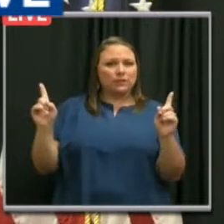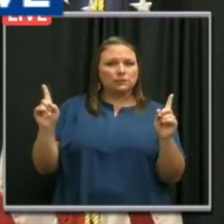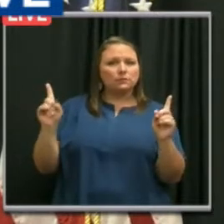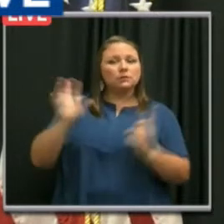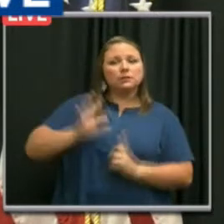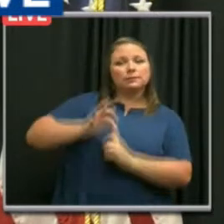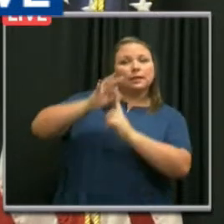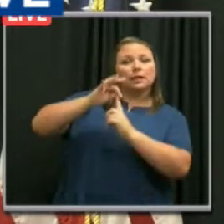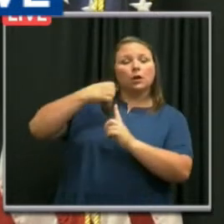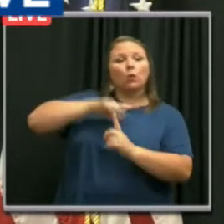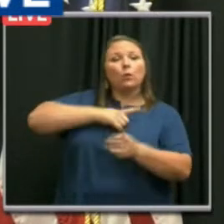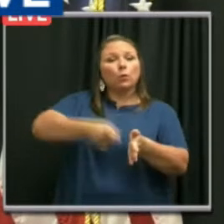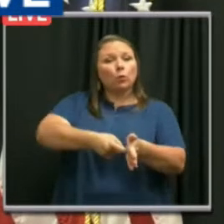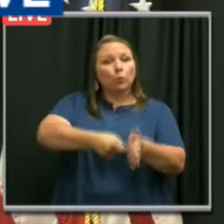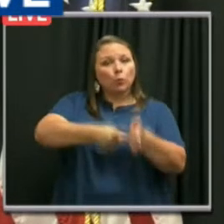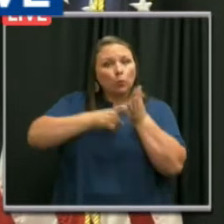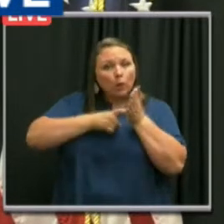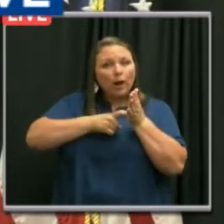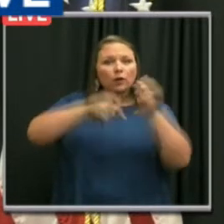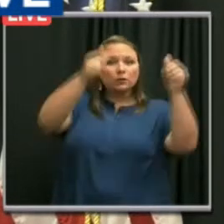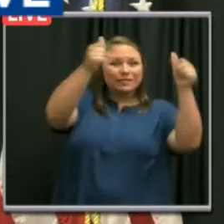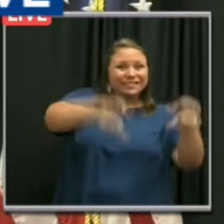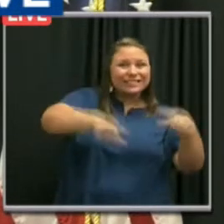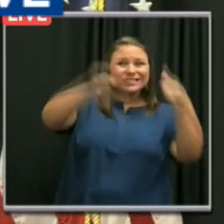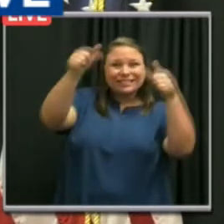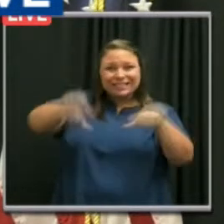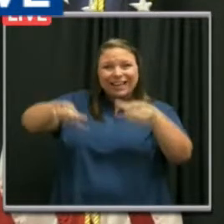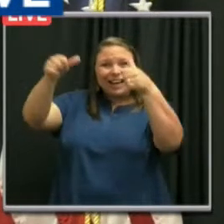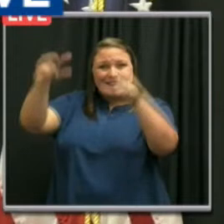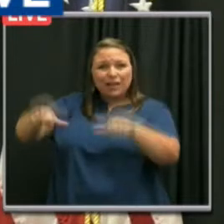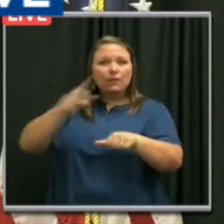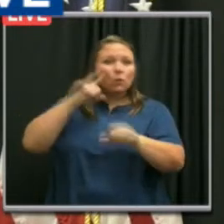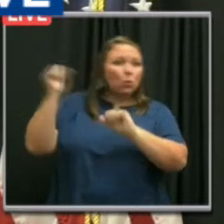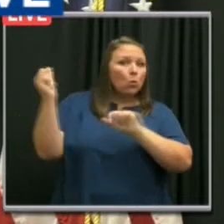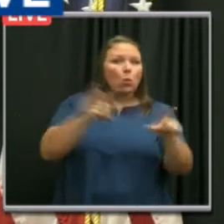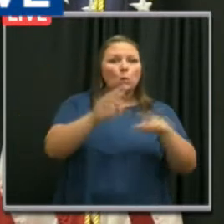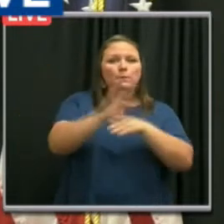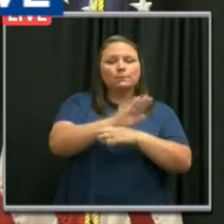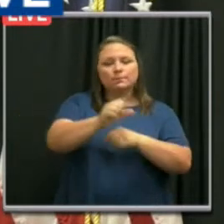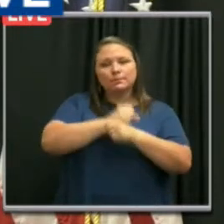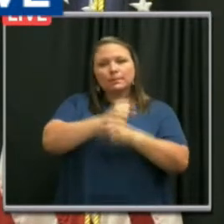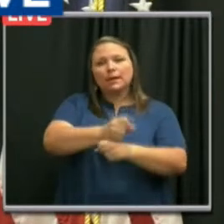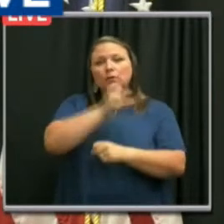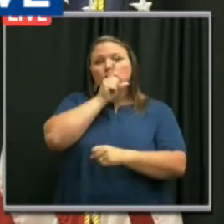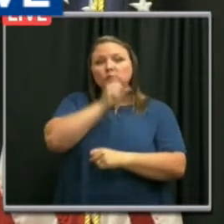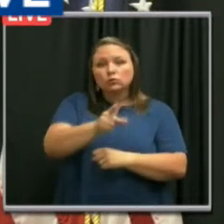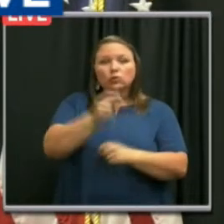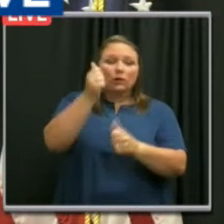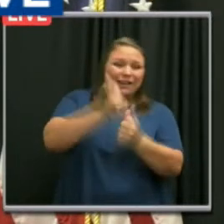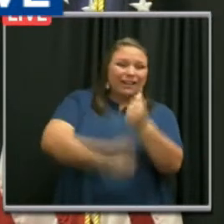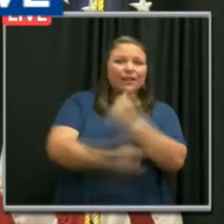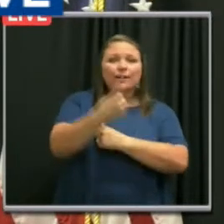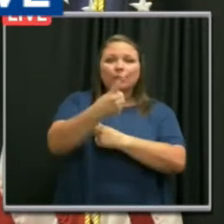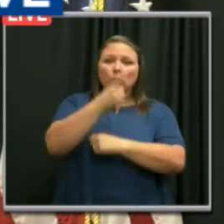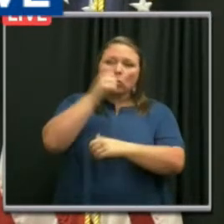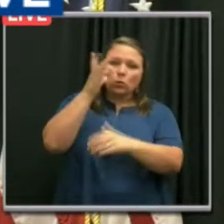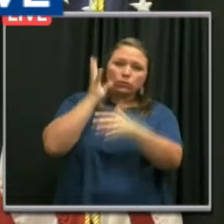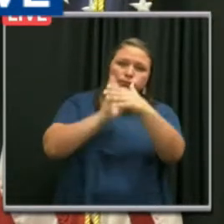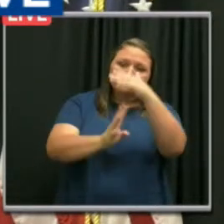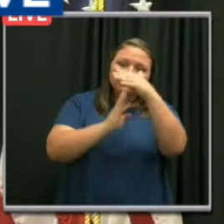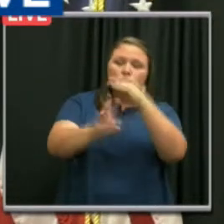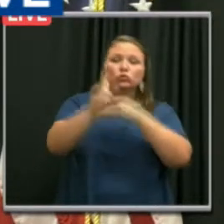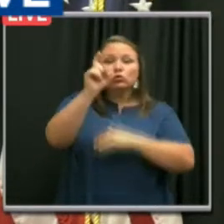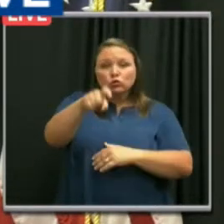are requiring signage in front of every business to assure that everyone should